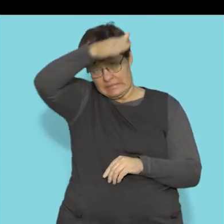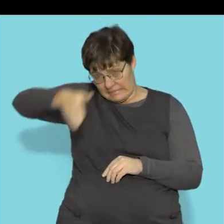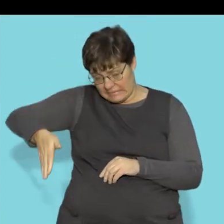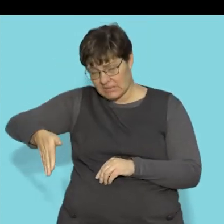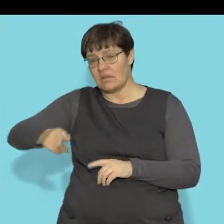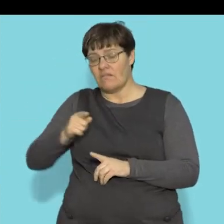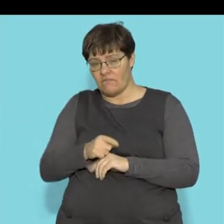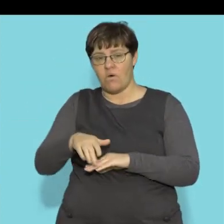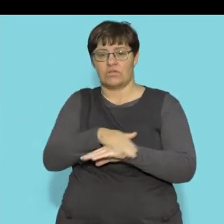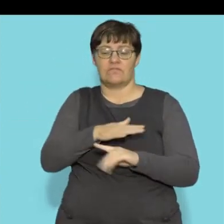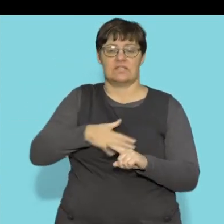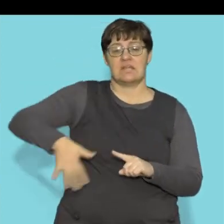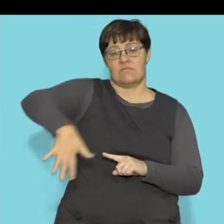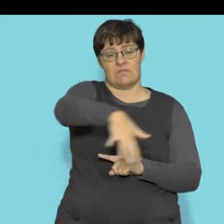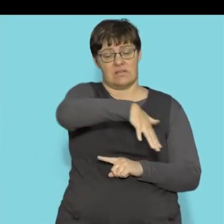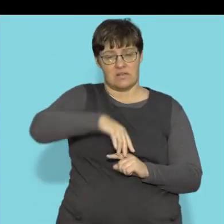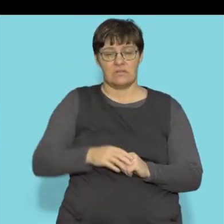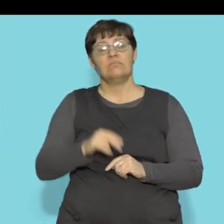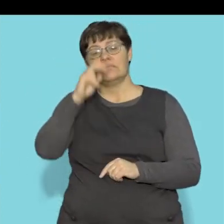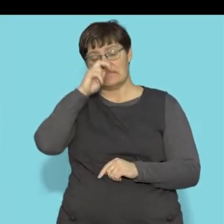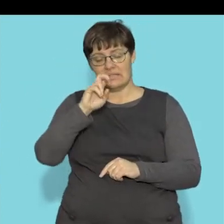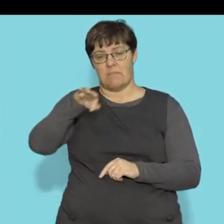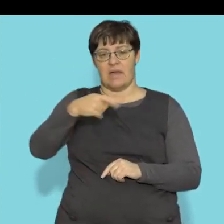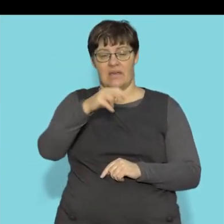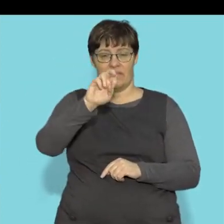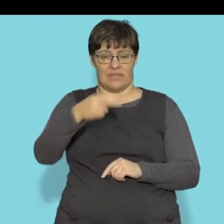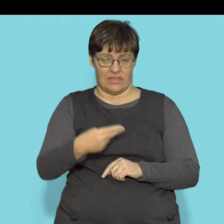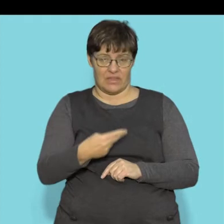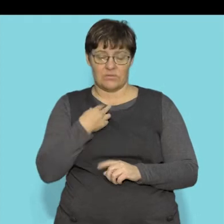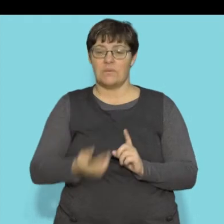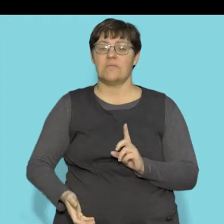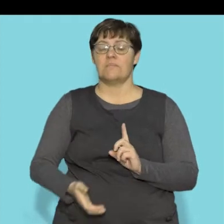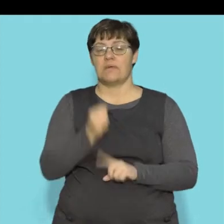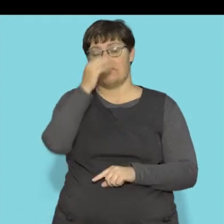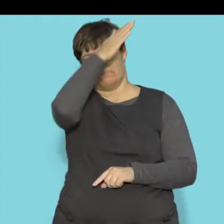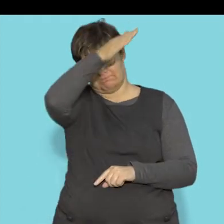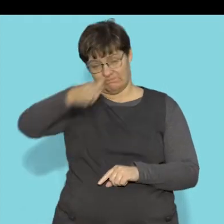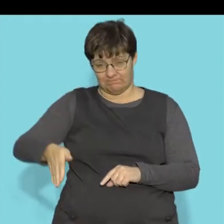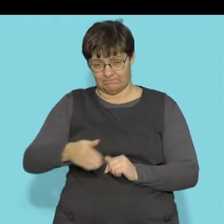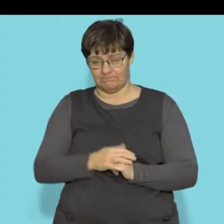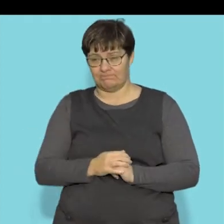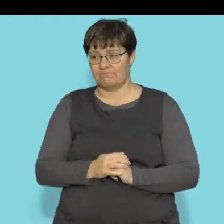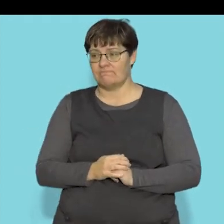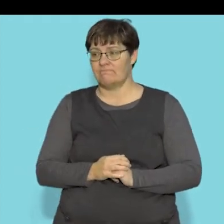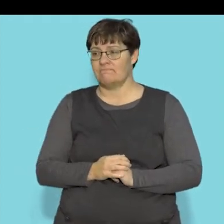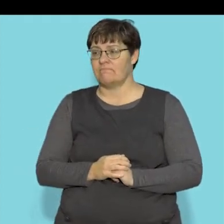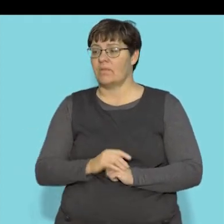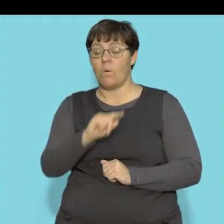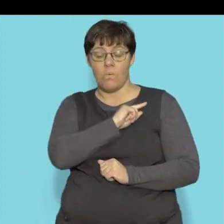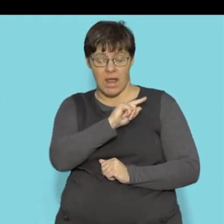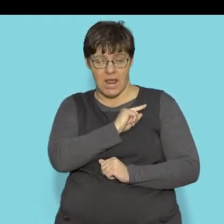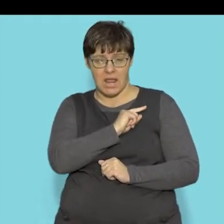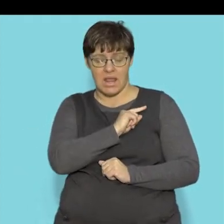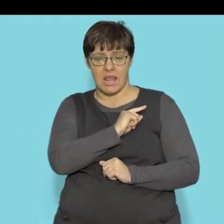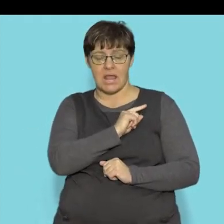going to need my slant height for the surface area. So I'm going to have to use Pythagoras in order to find my slant height.